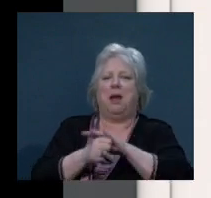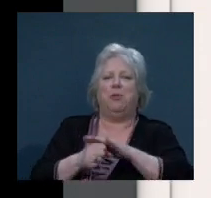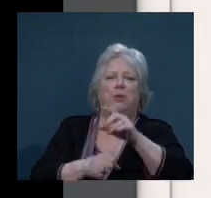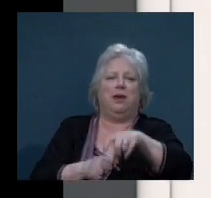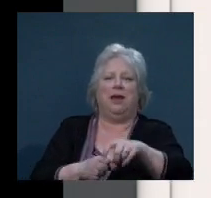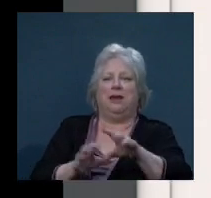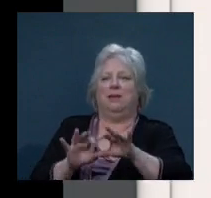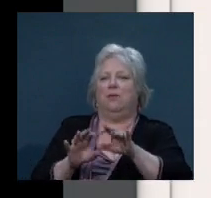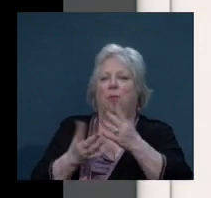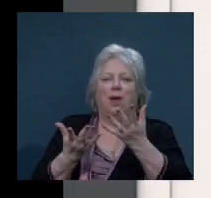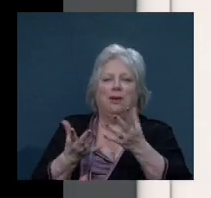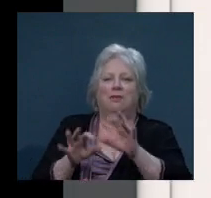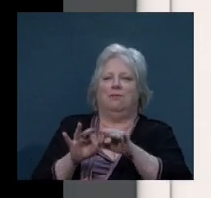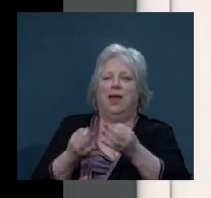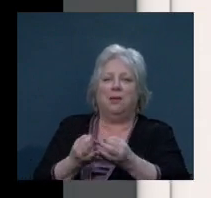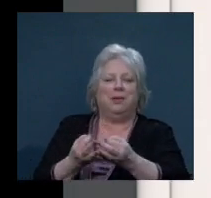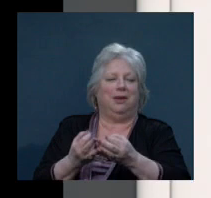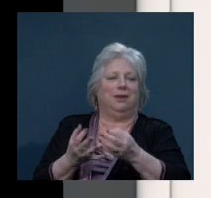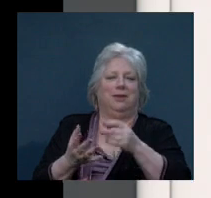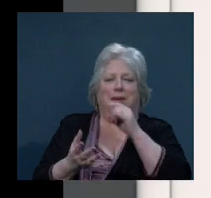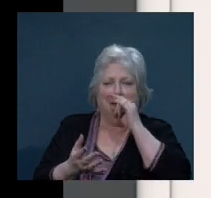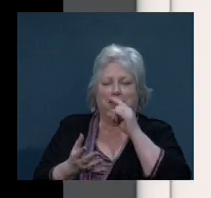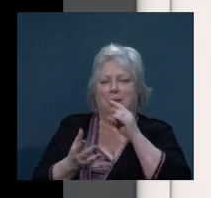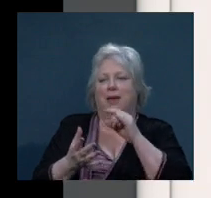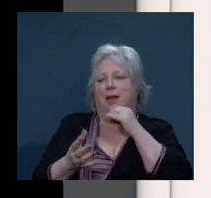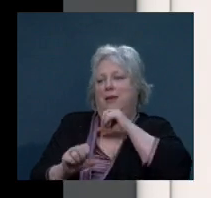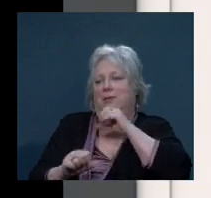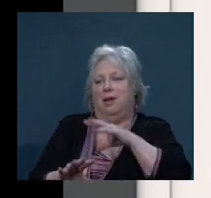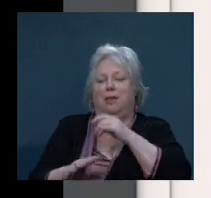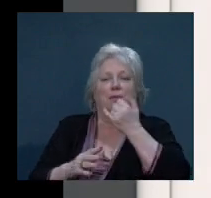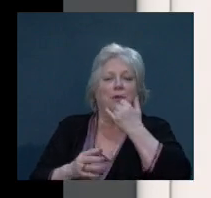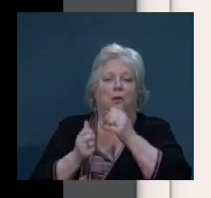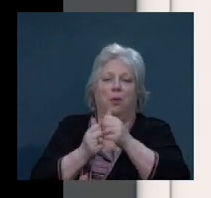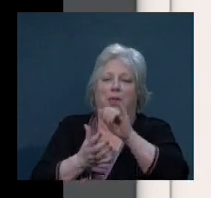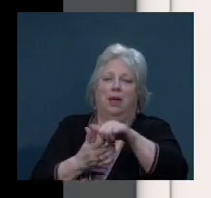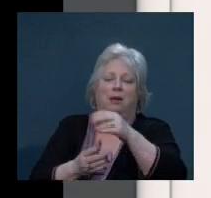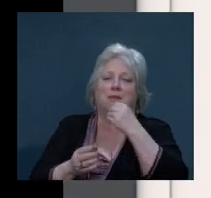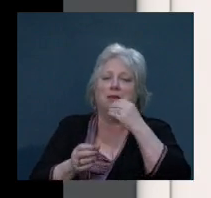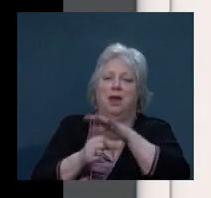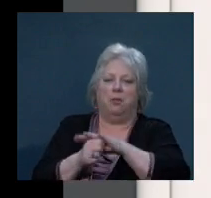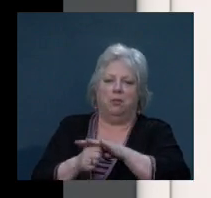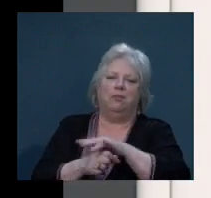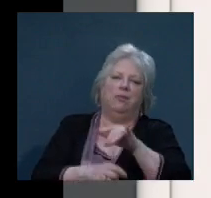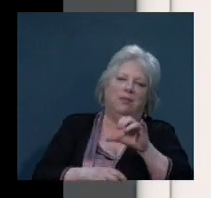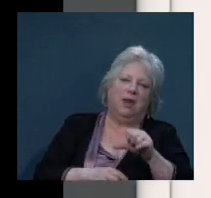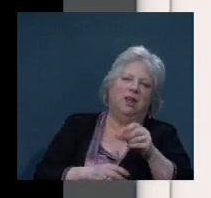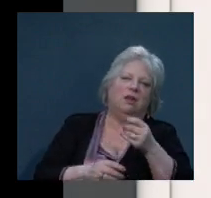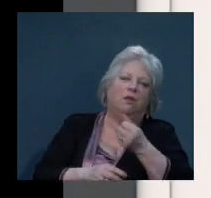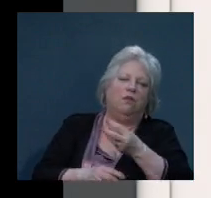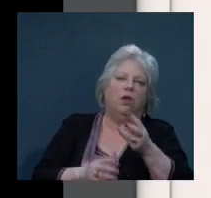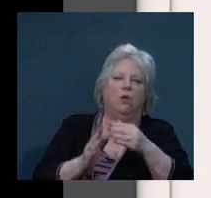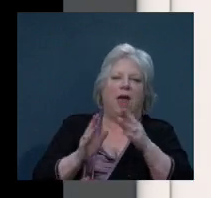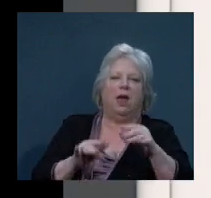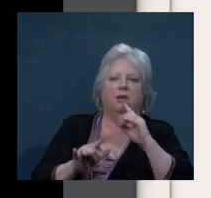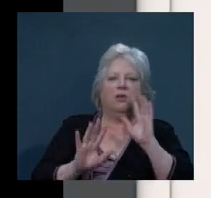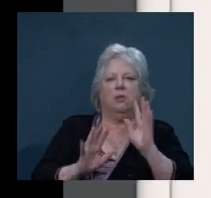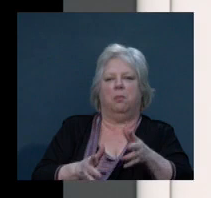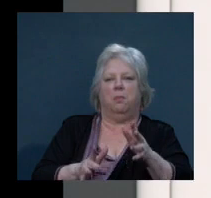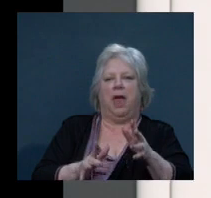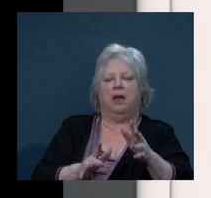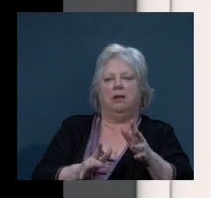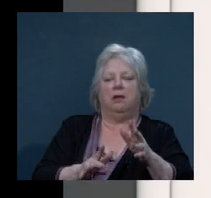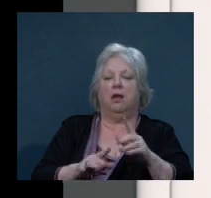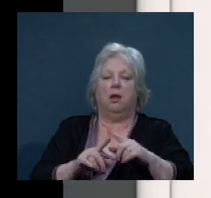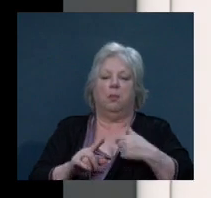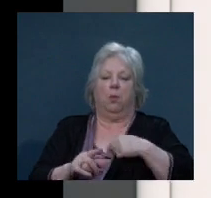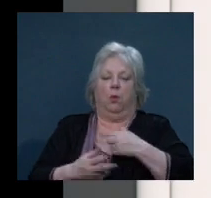kids. And there's nothing wrong with that neighborhood. There's a few abandoned homes. But we're just waiting for the